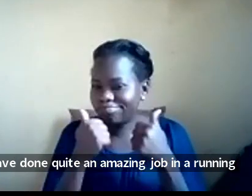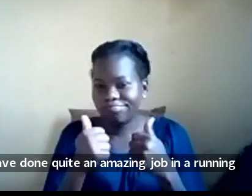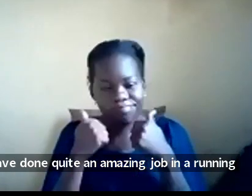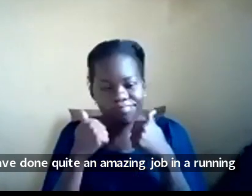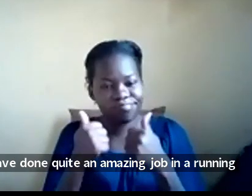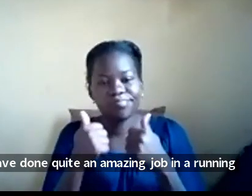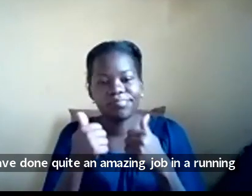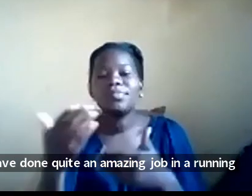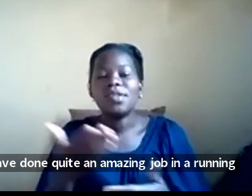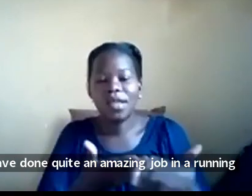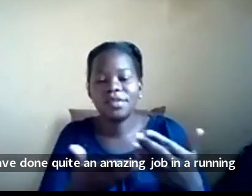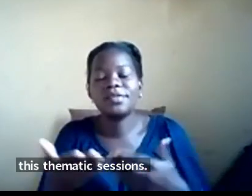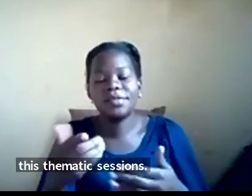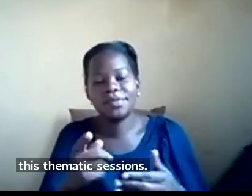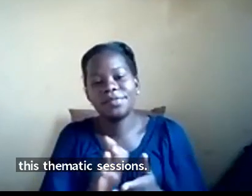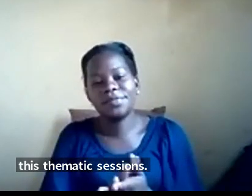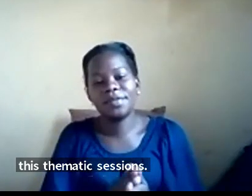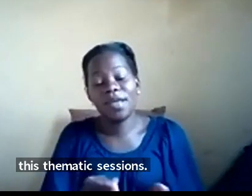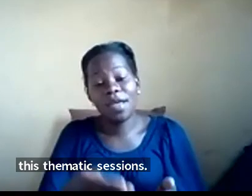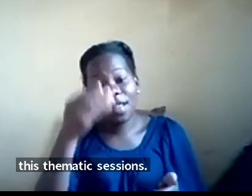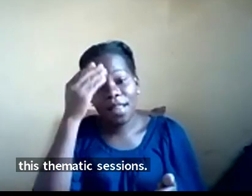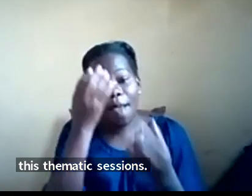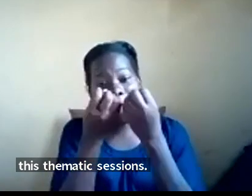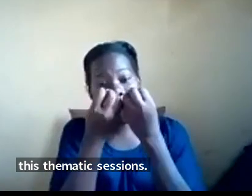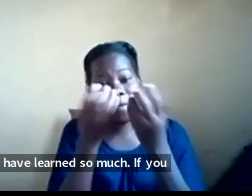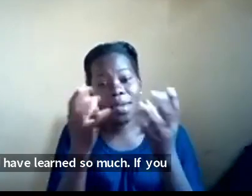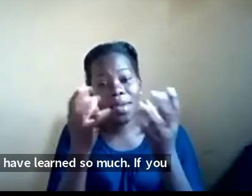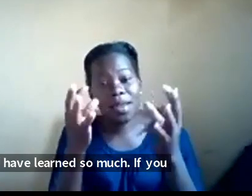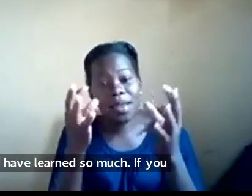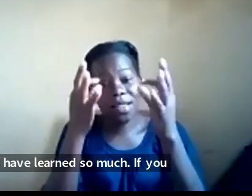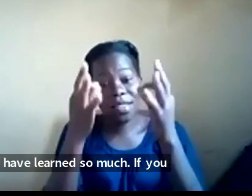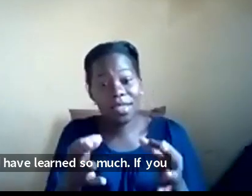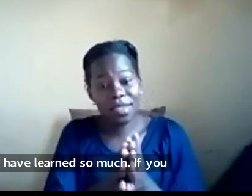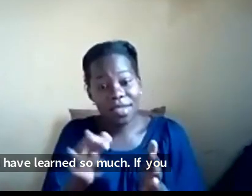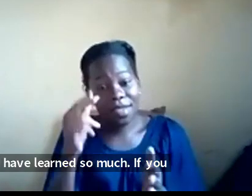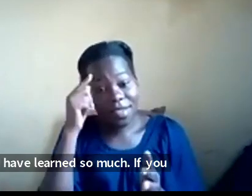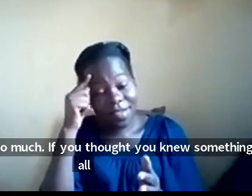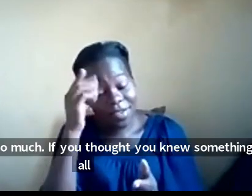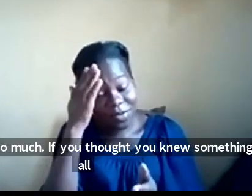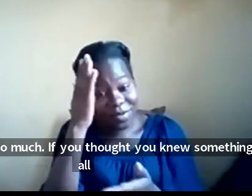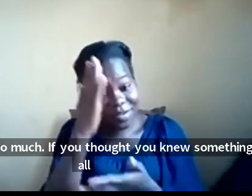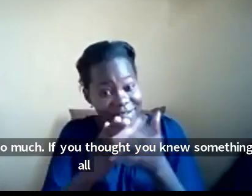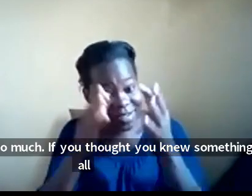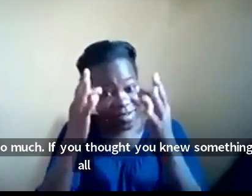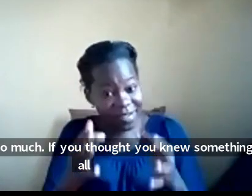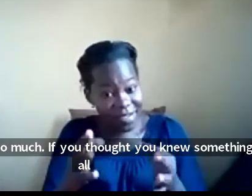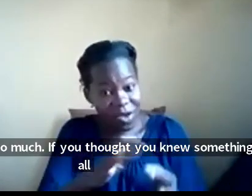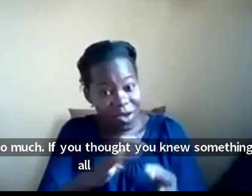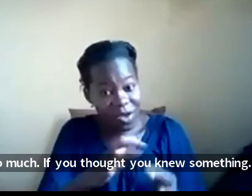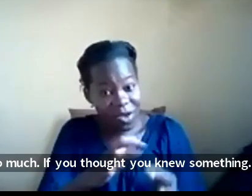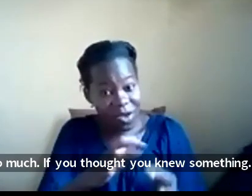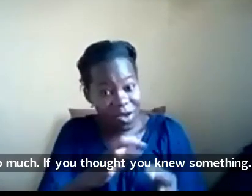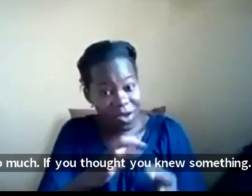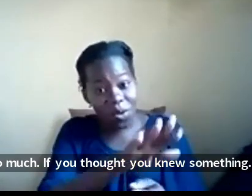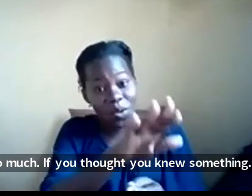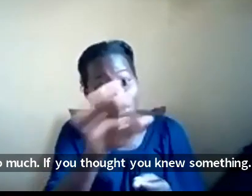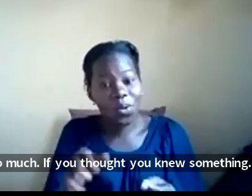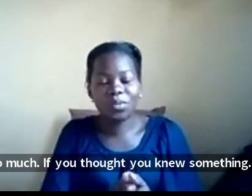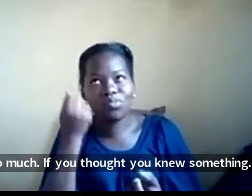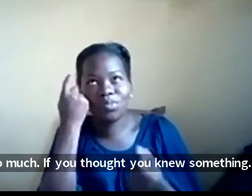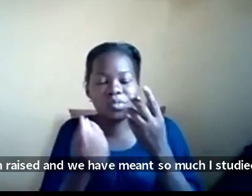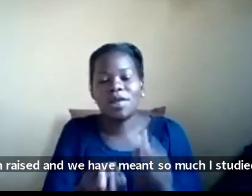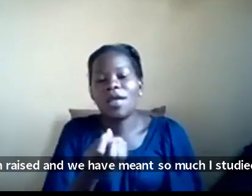much. If you thought you knew something, all that has been erased and we have learned so much starting from last week. It